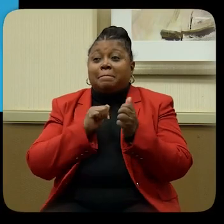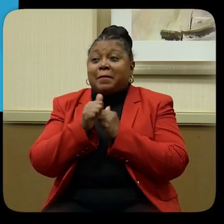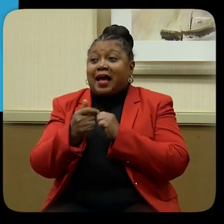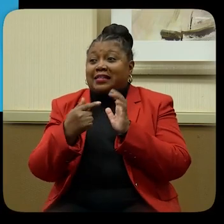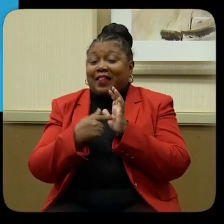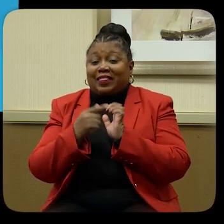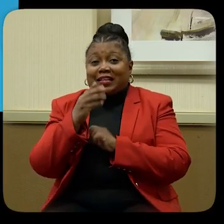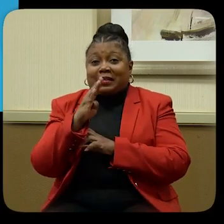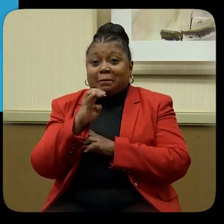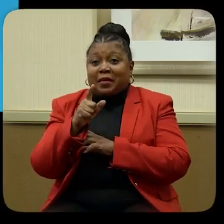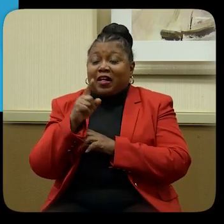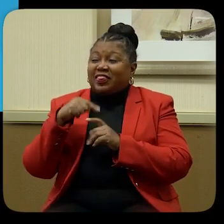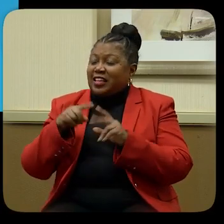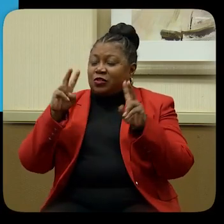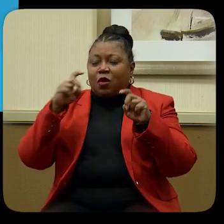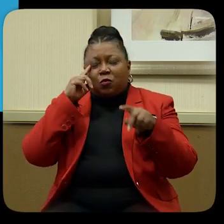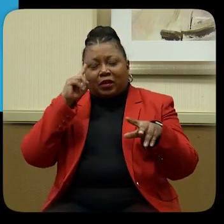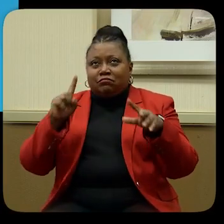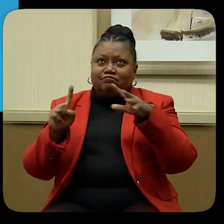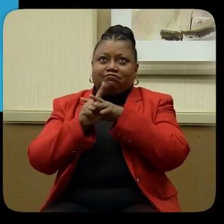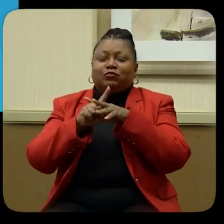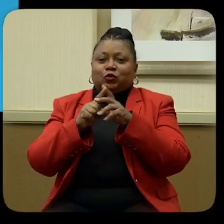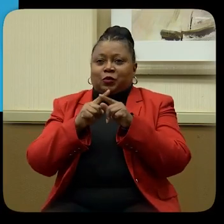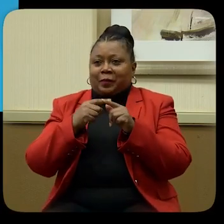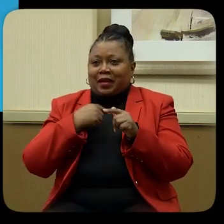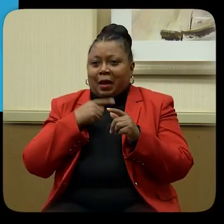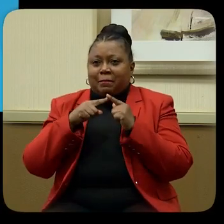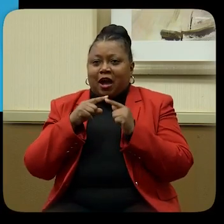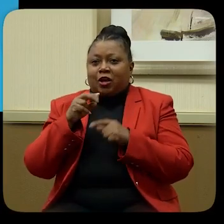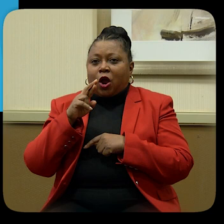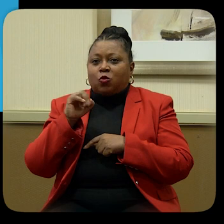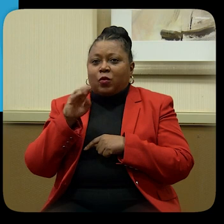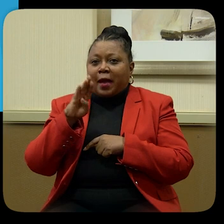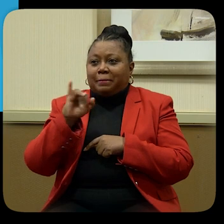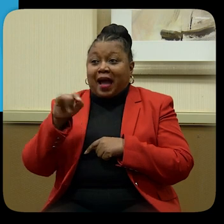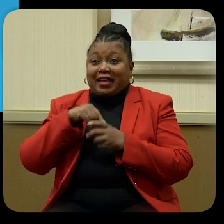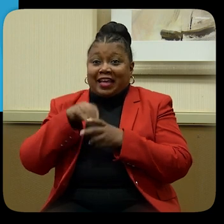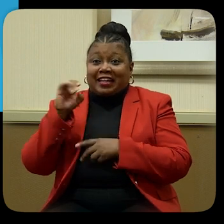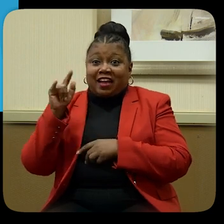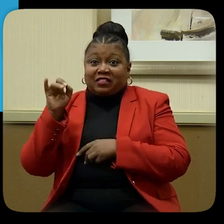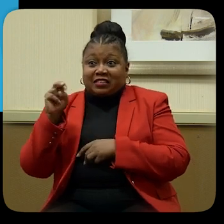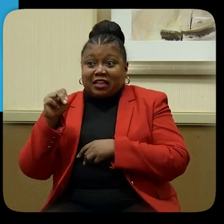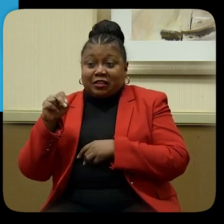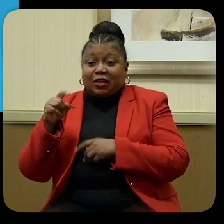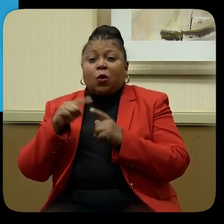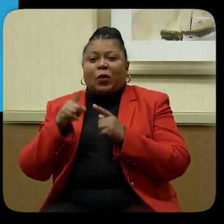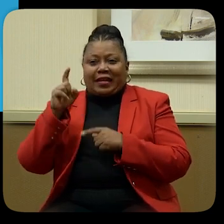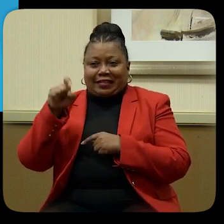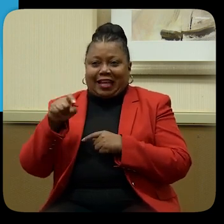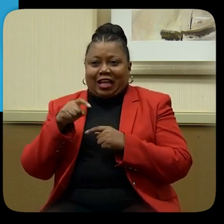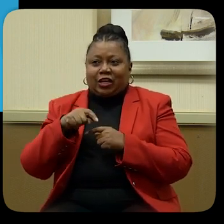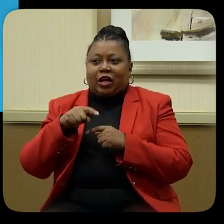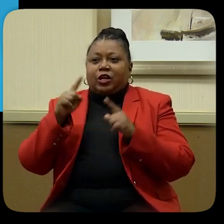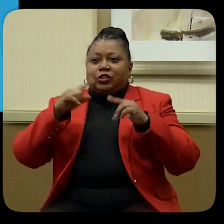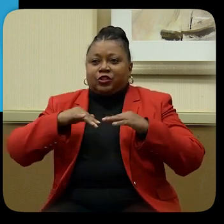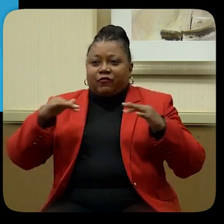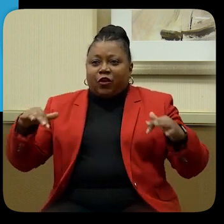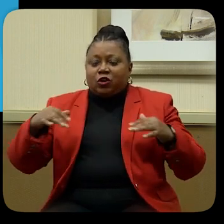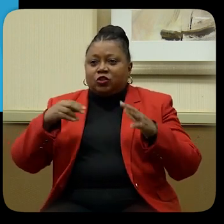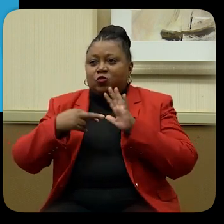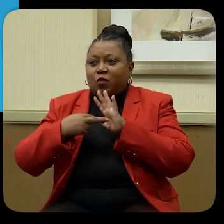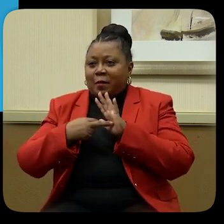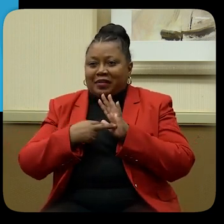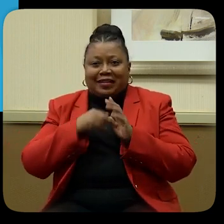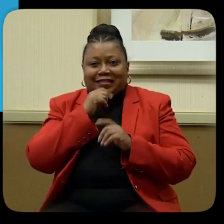bill, this quote really stuck out to me by a rabbi up in Evanston who said, "We need diverse